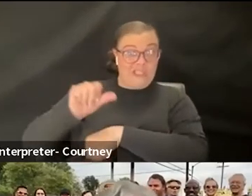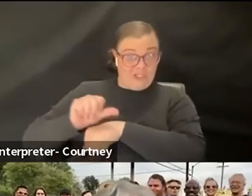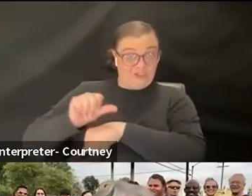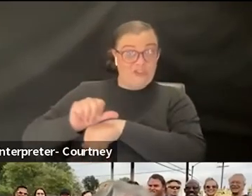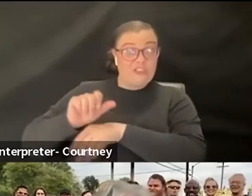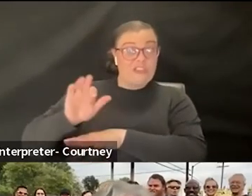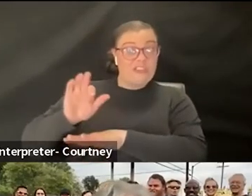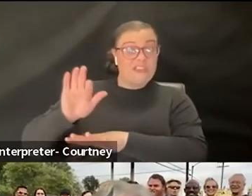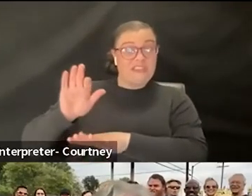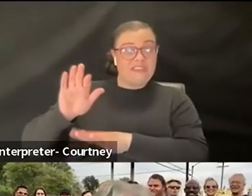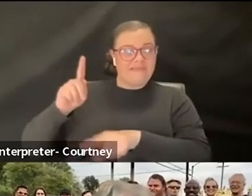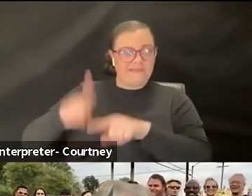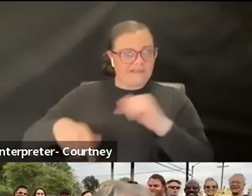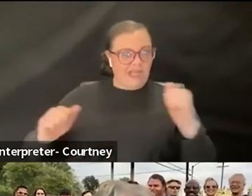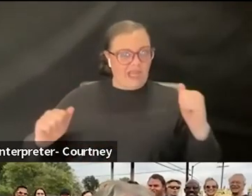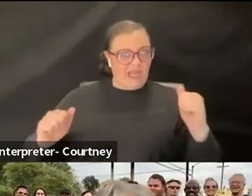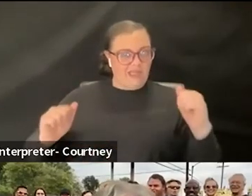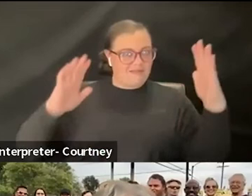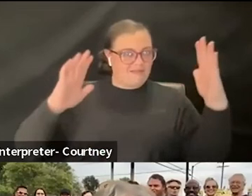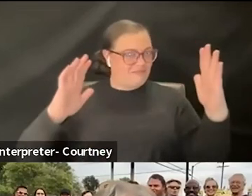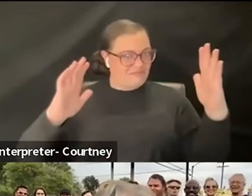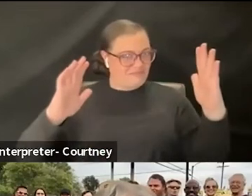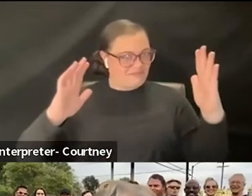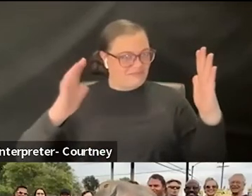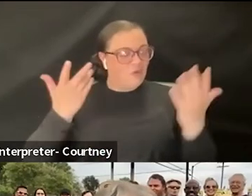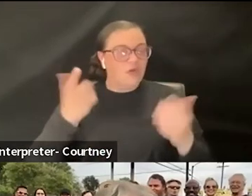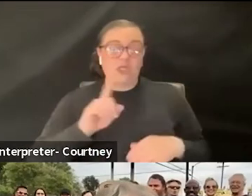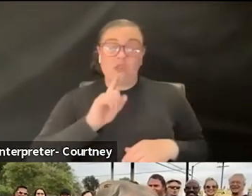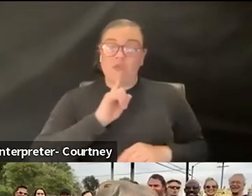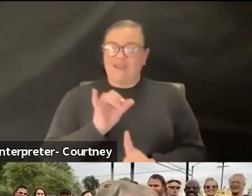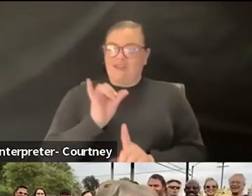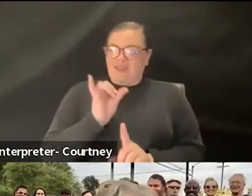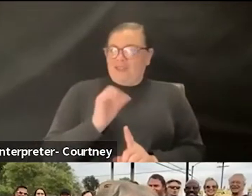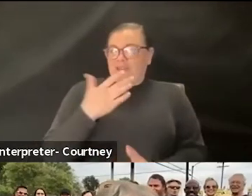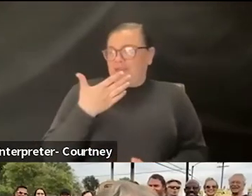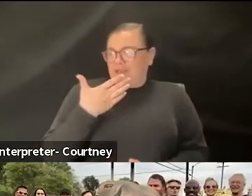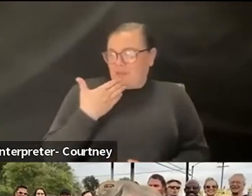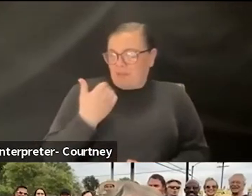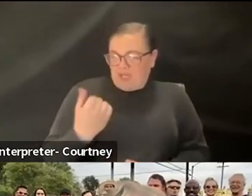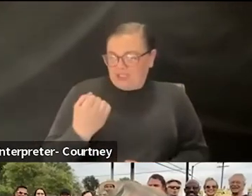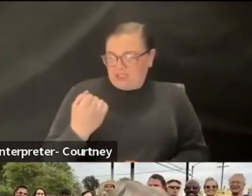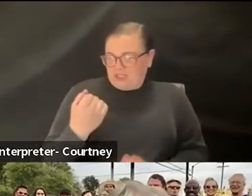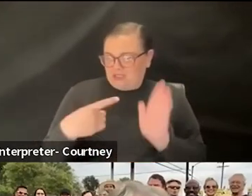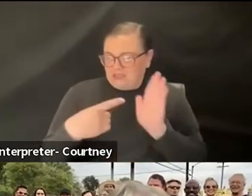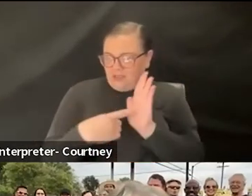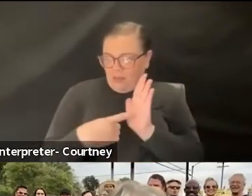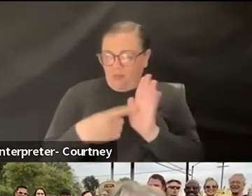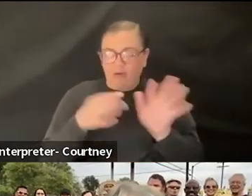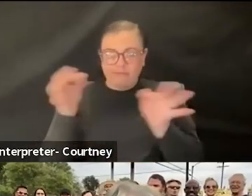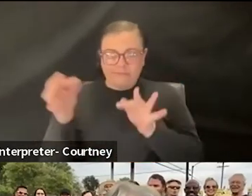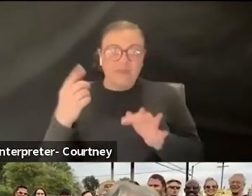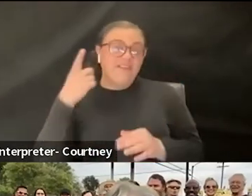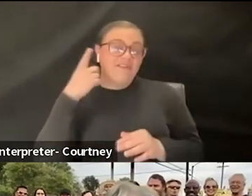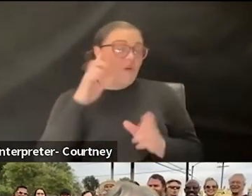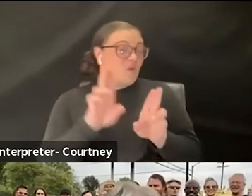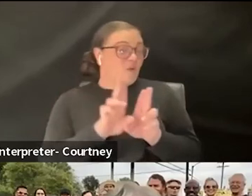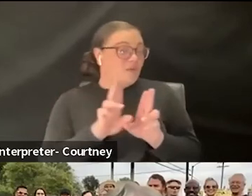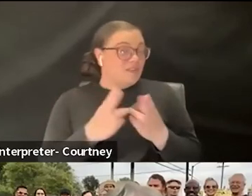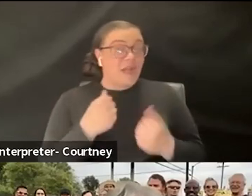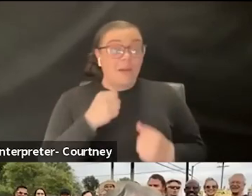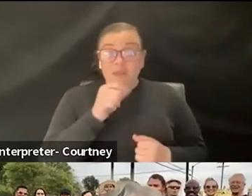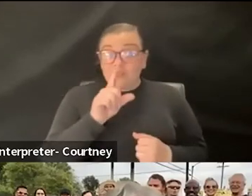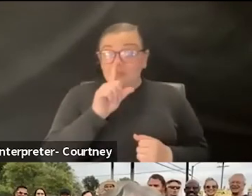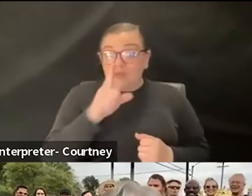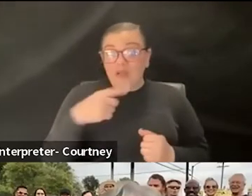to me what a union means. And I want to thank Maggie. I don't know if we can share it or not, but I think